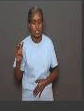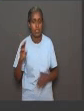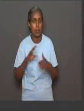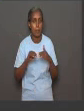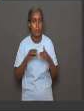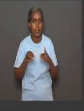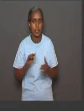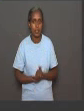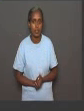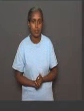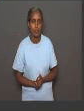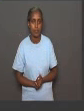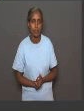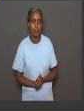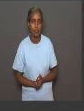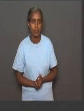1,416 Birr.